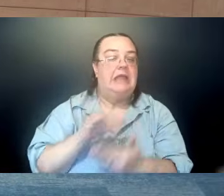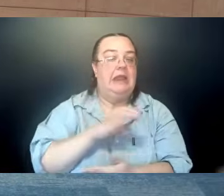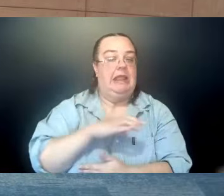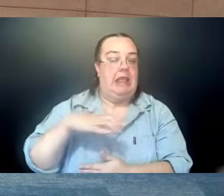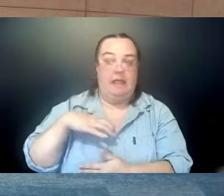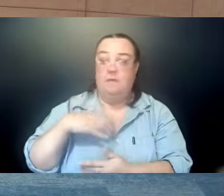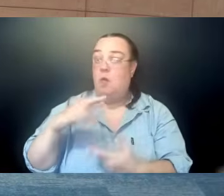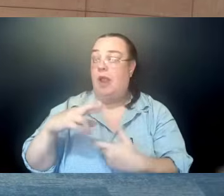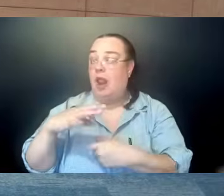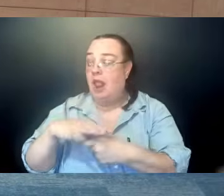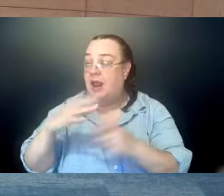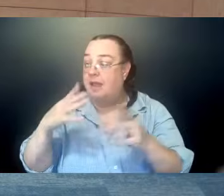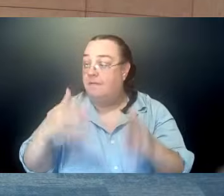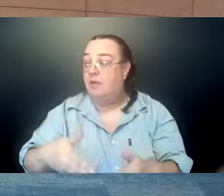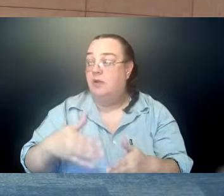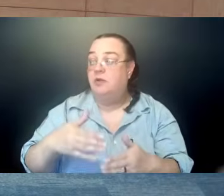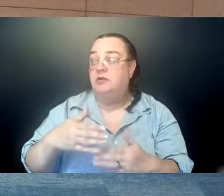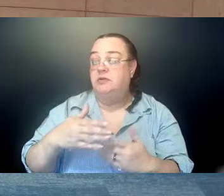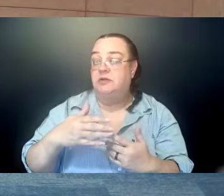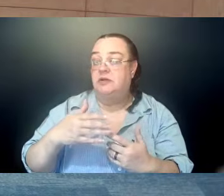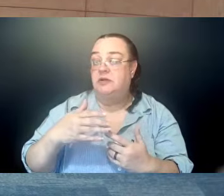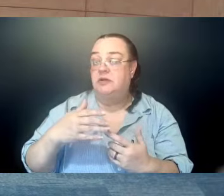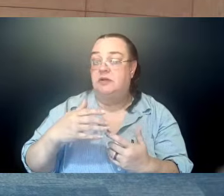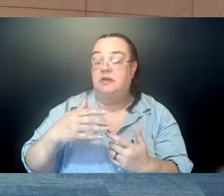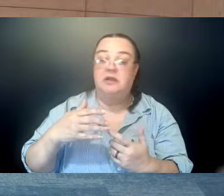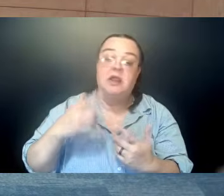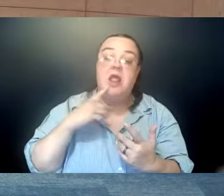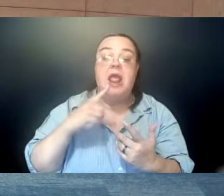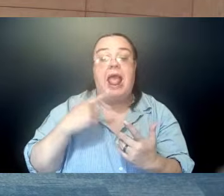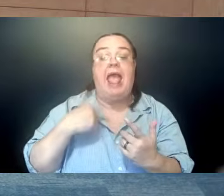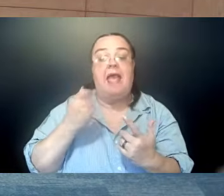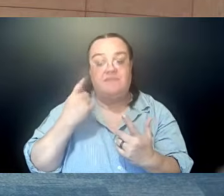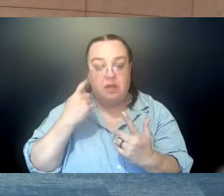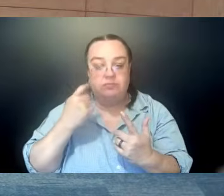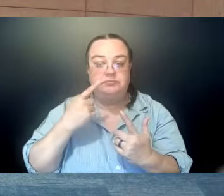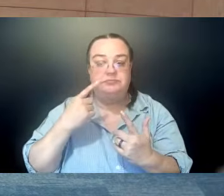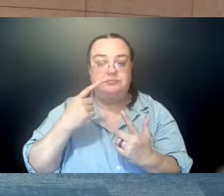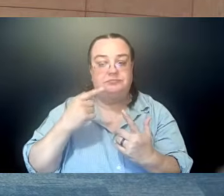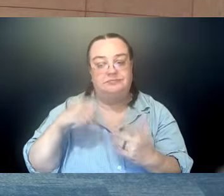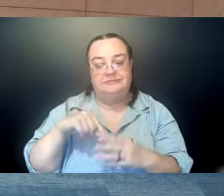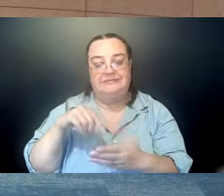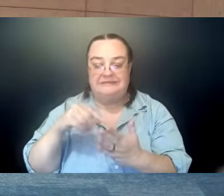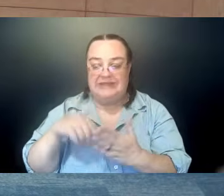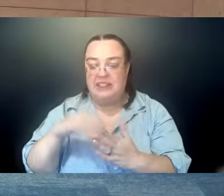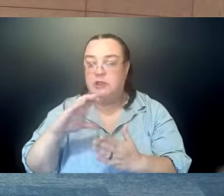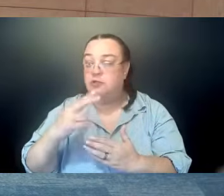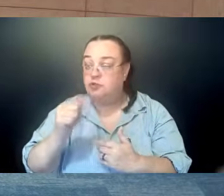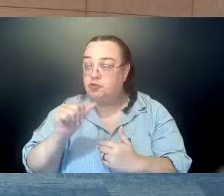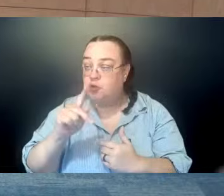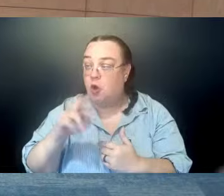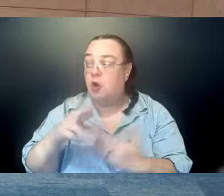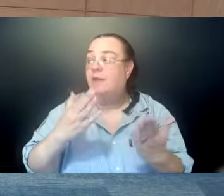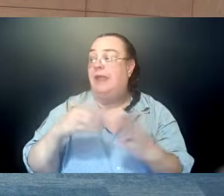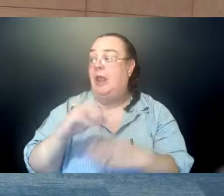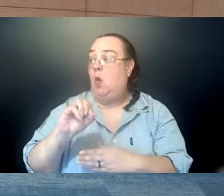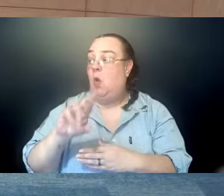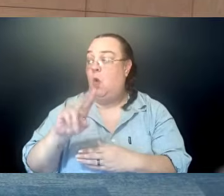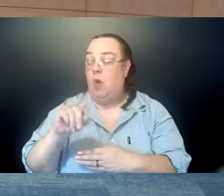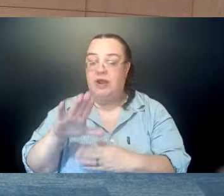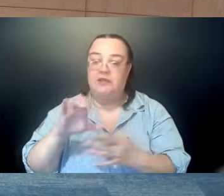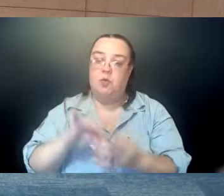elected official can be excused from. There is a provision in the charter and possibly an ordinance regarding